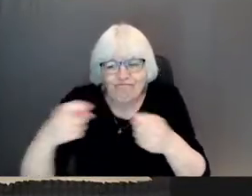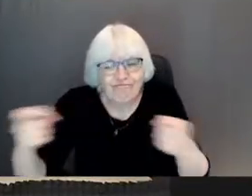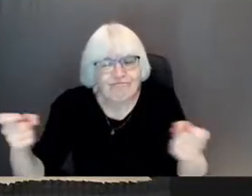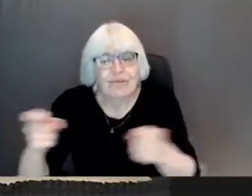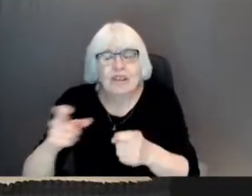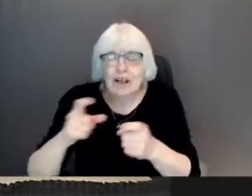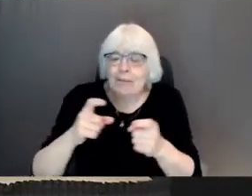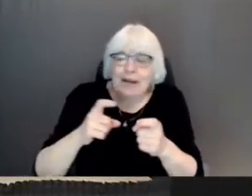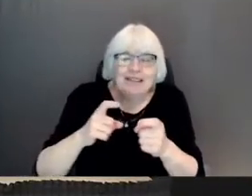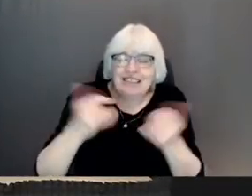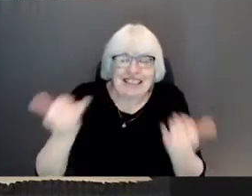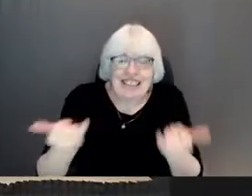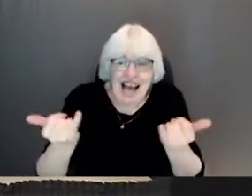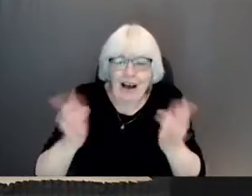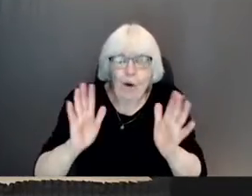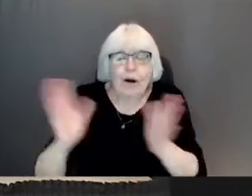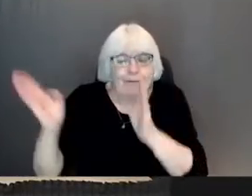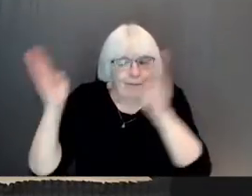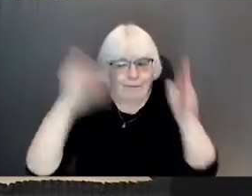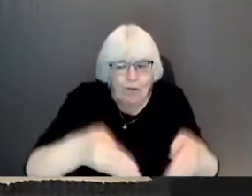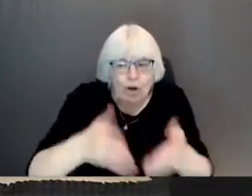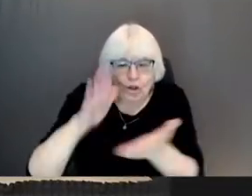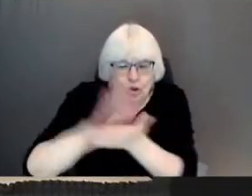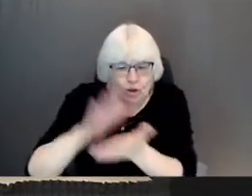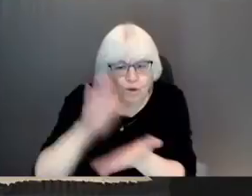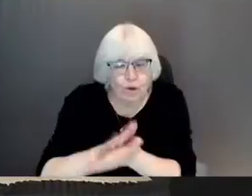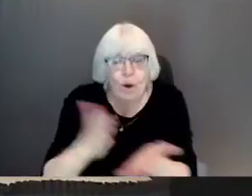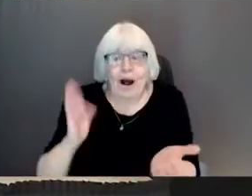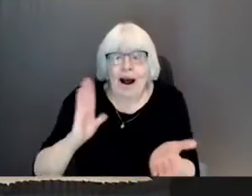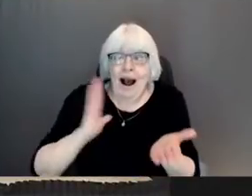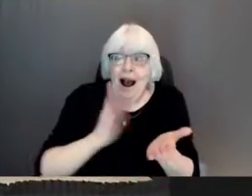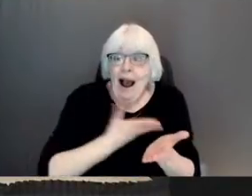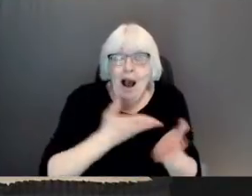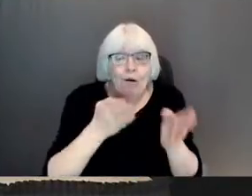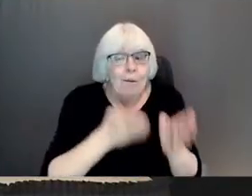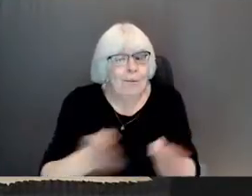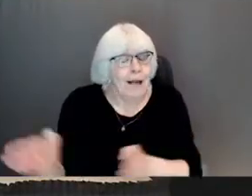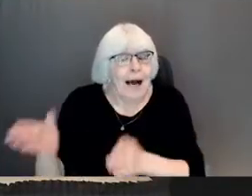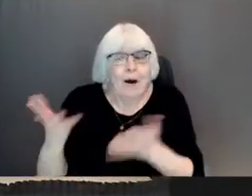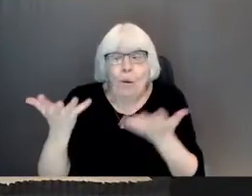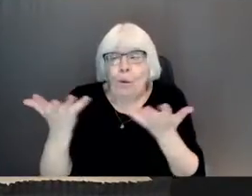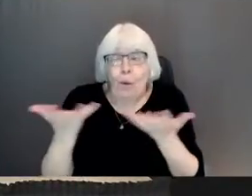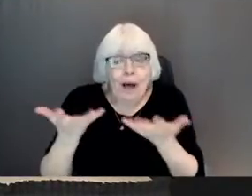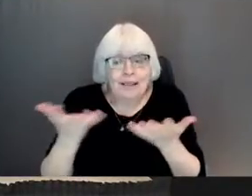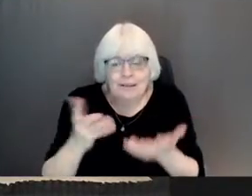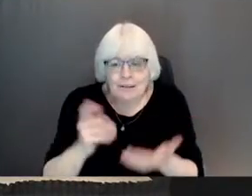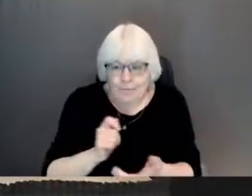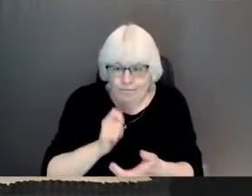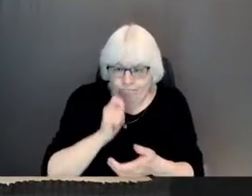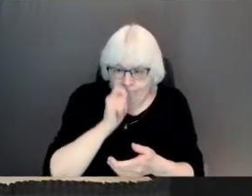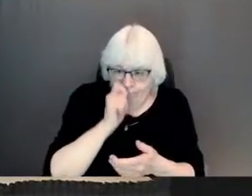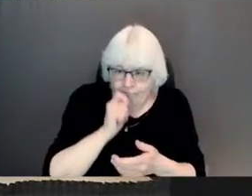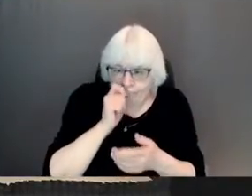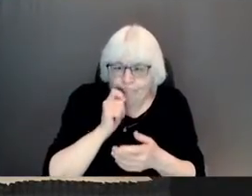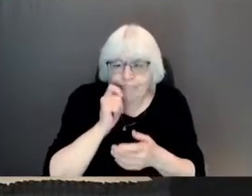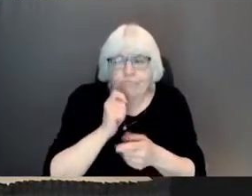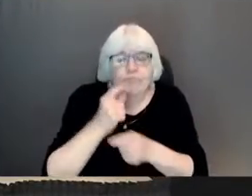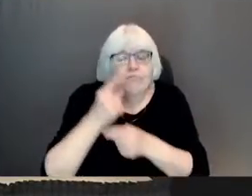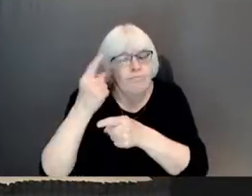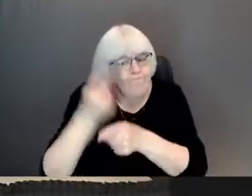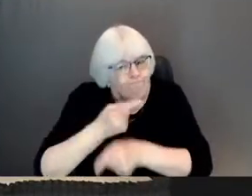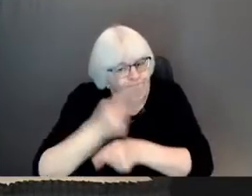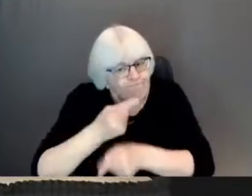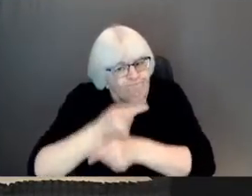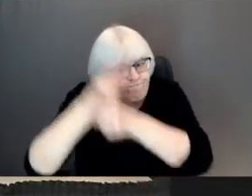back-to-school plan includes regular testing of students will give us an added comfort to begin to resume some of those activities